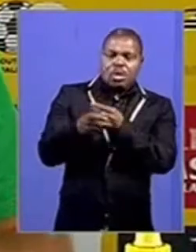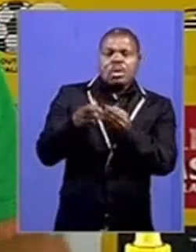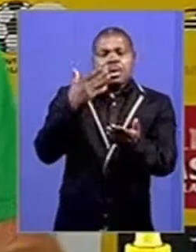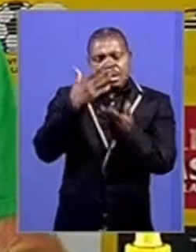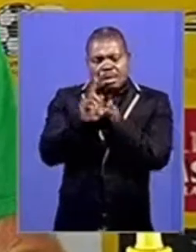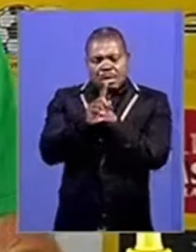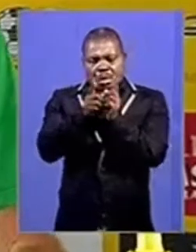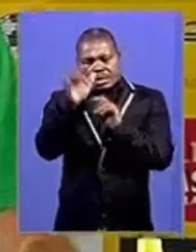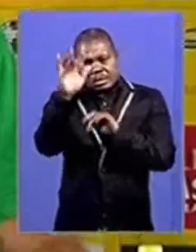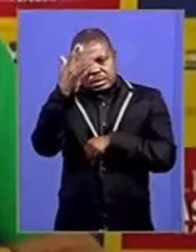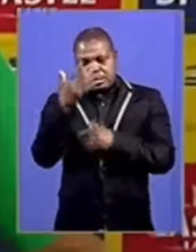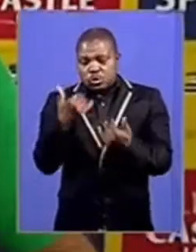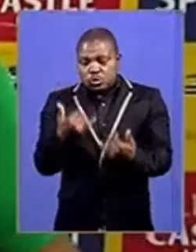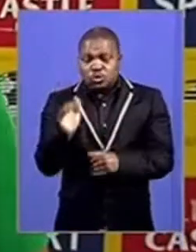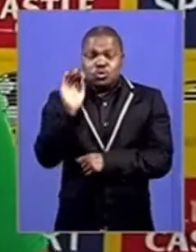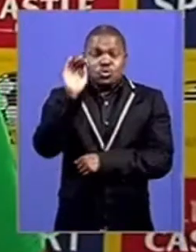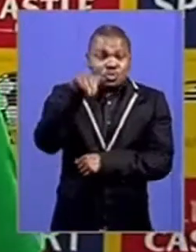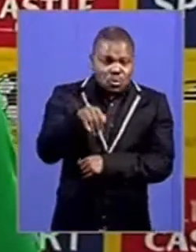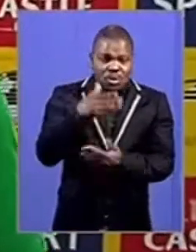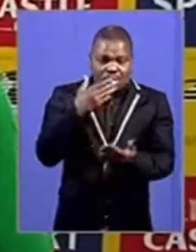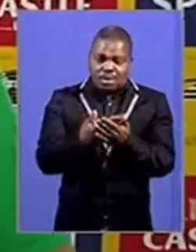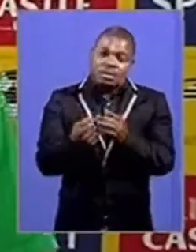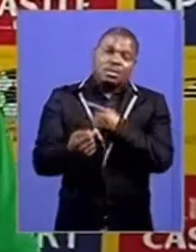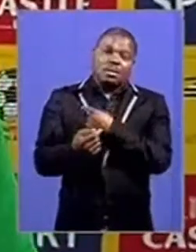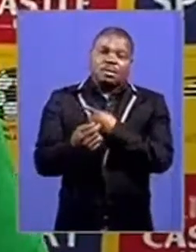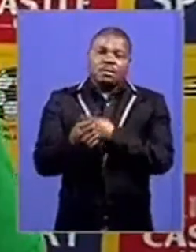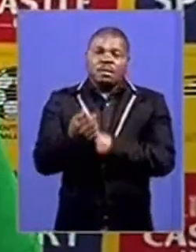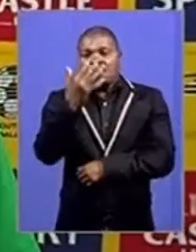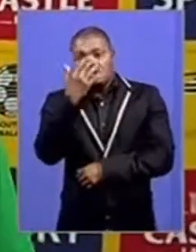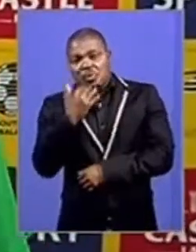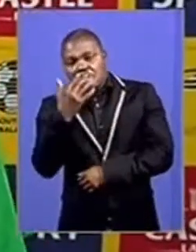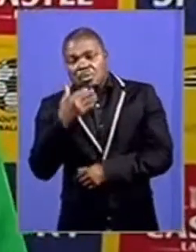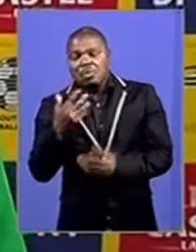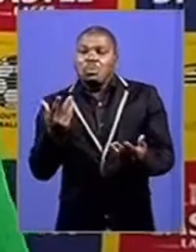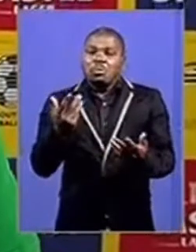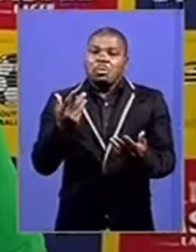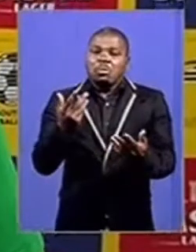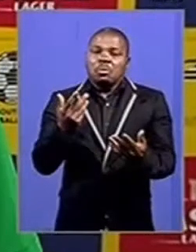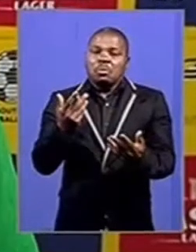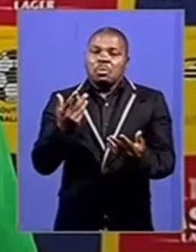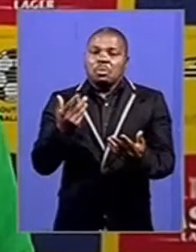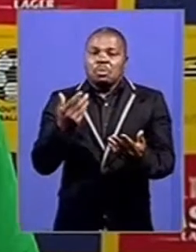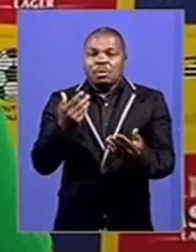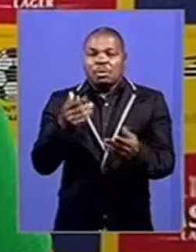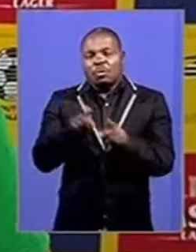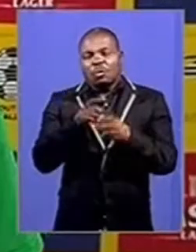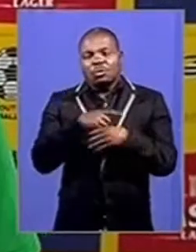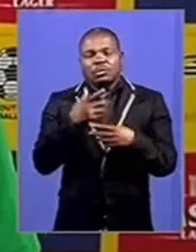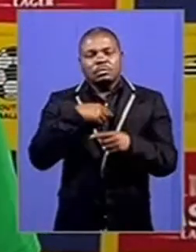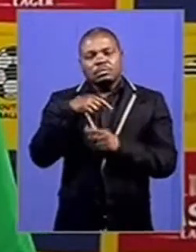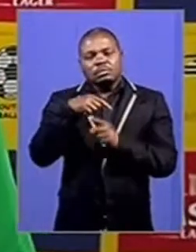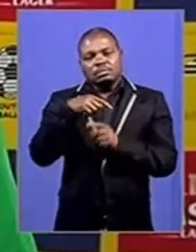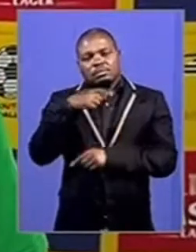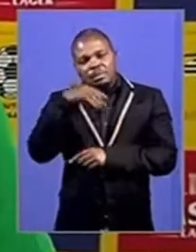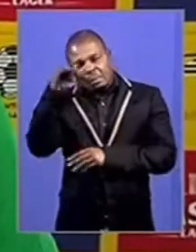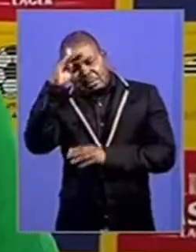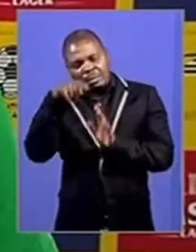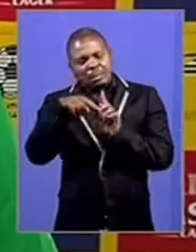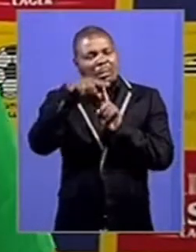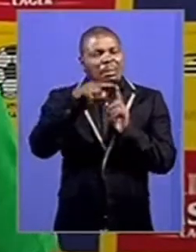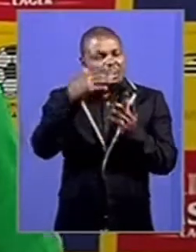that today or tomorrow Thabiso had a symptom, flu, a symptom, fever, cough,